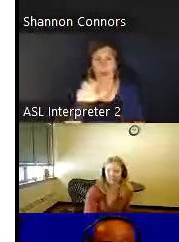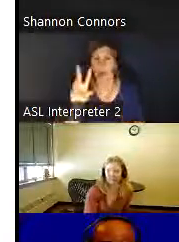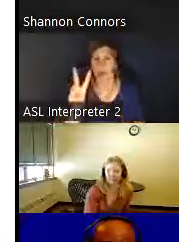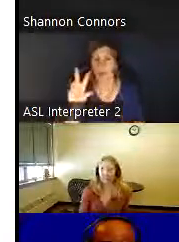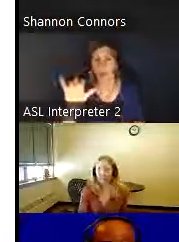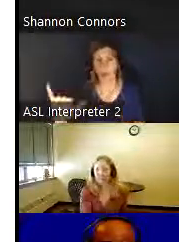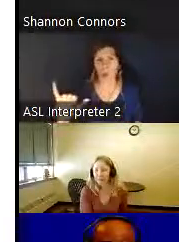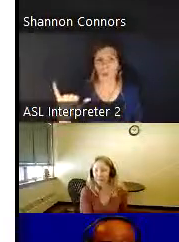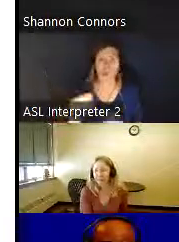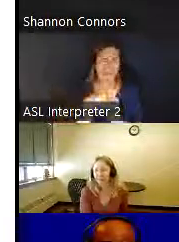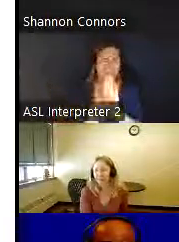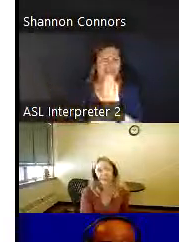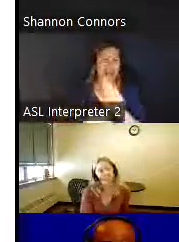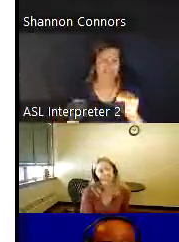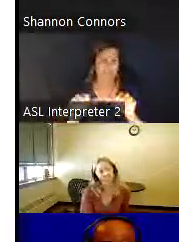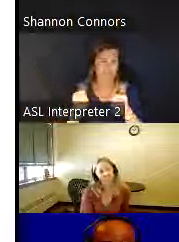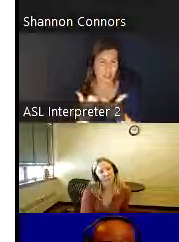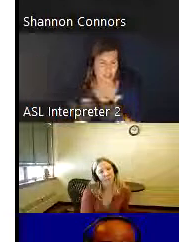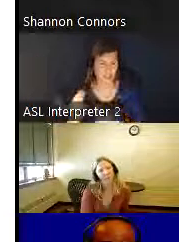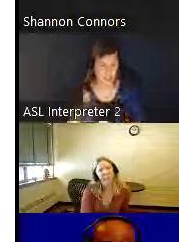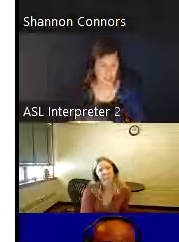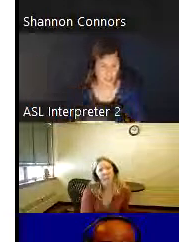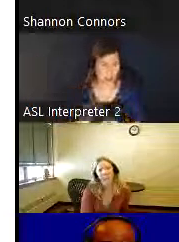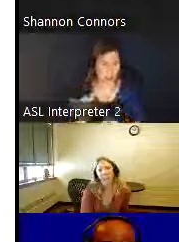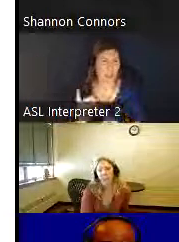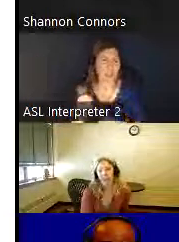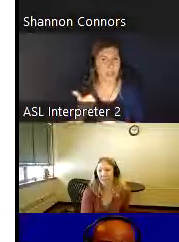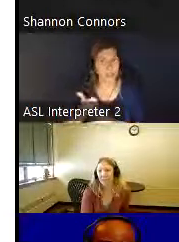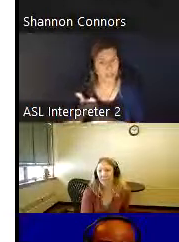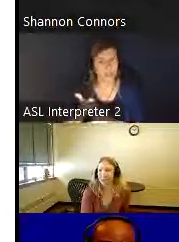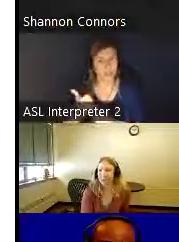state agency wildlife manager.